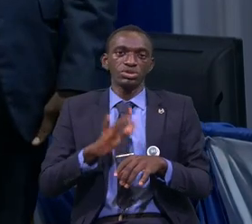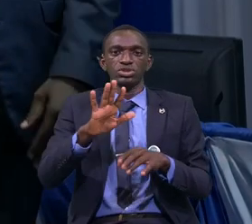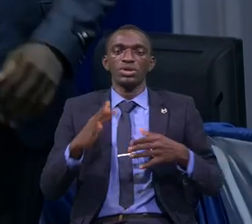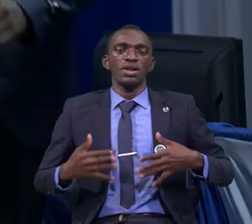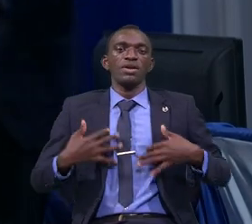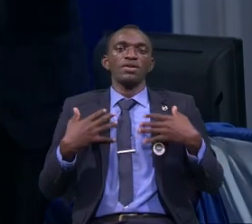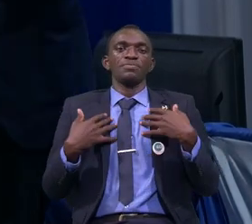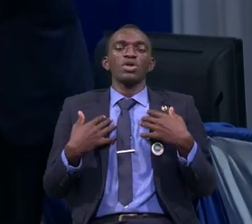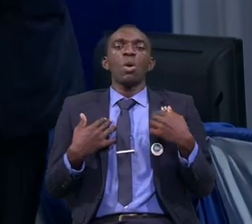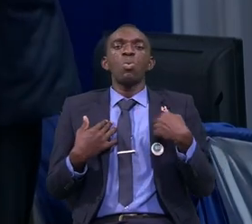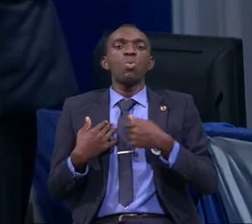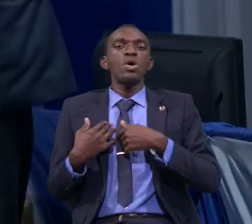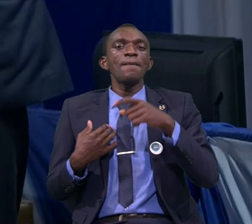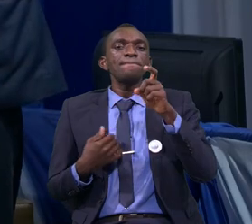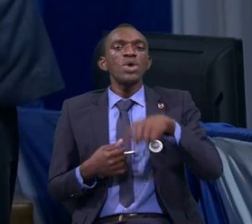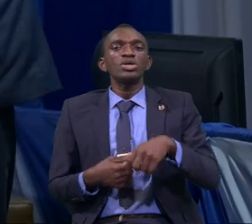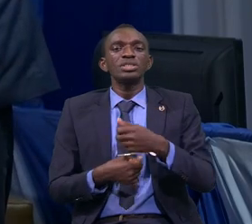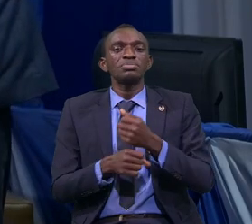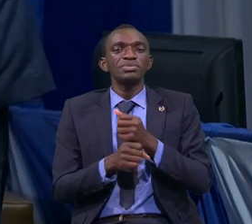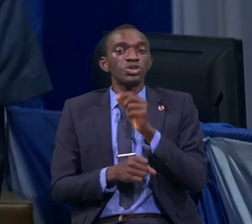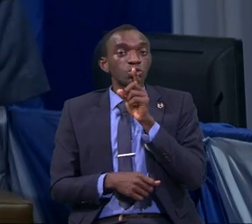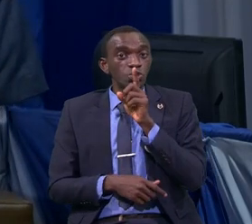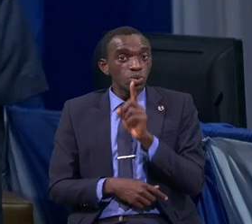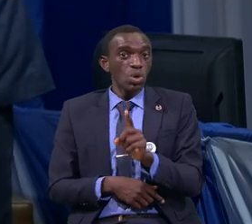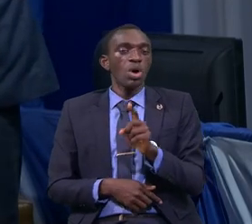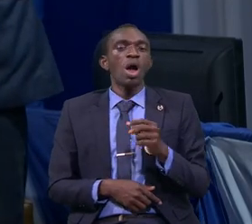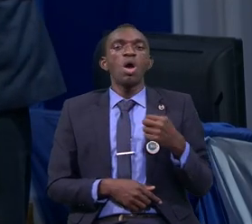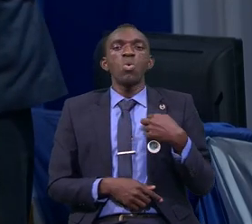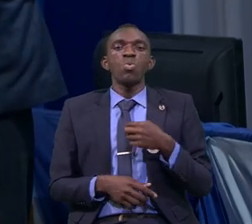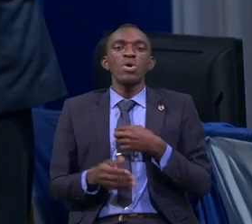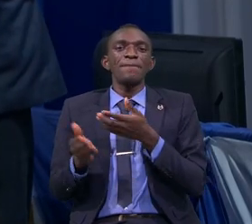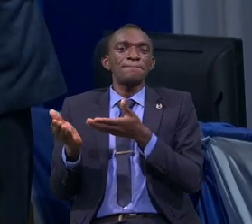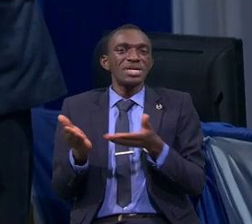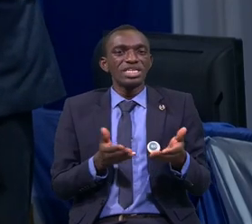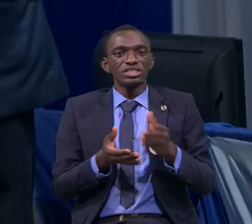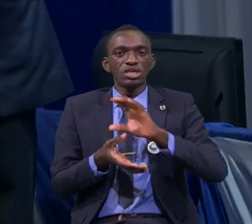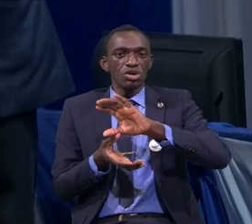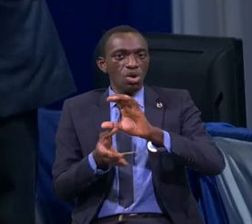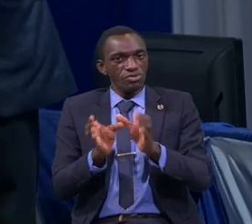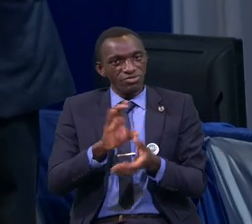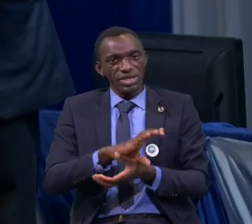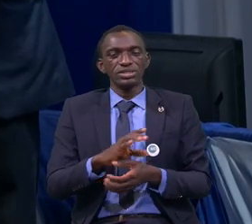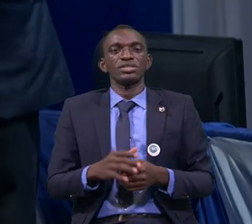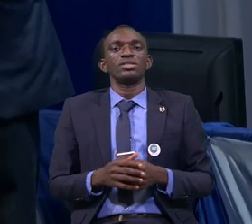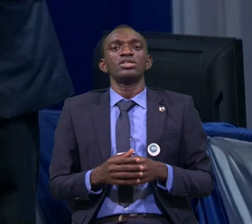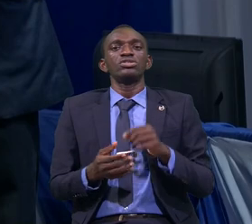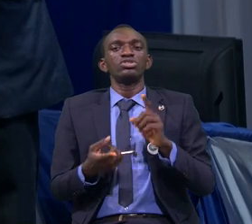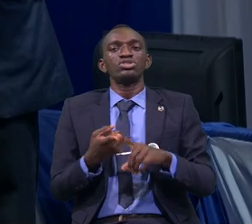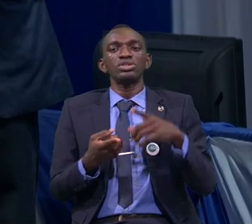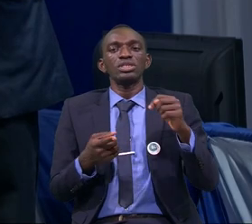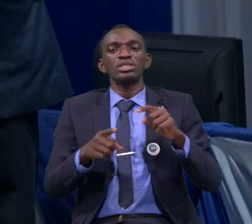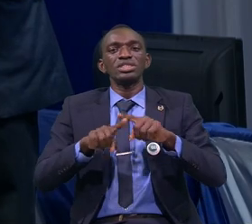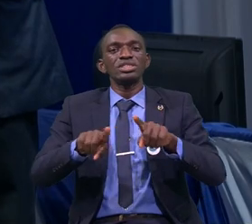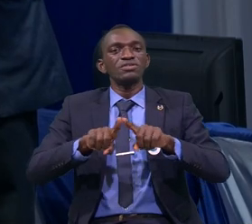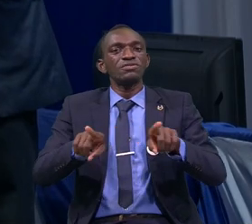We must make sure we bring those converts to the different places where